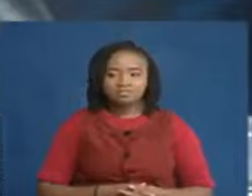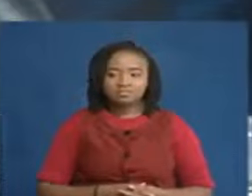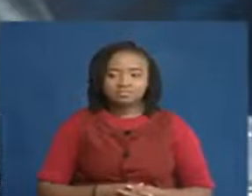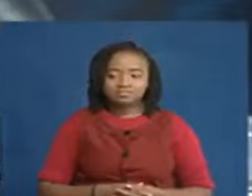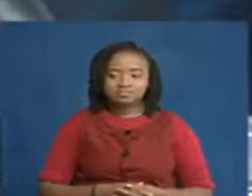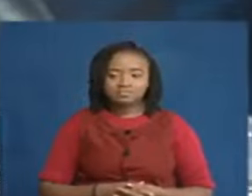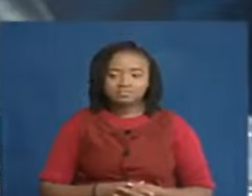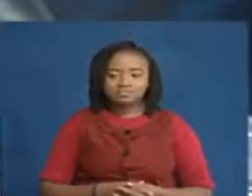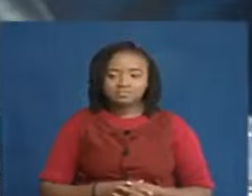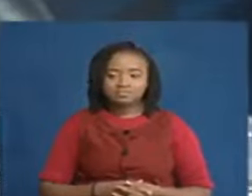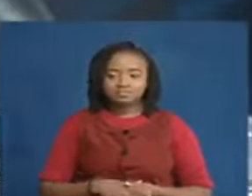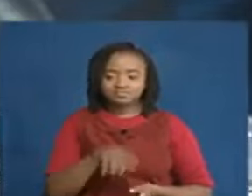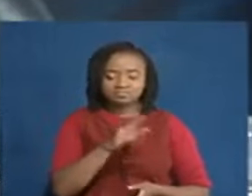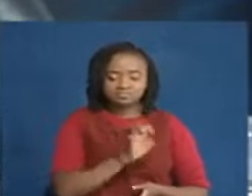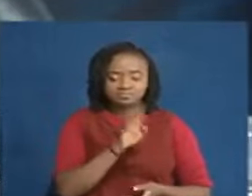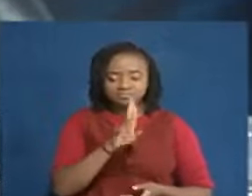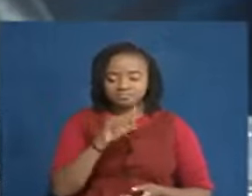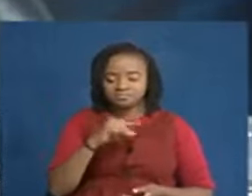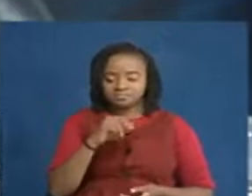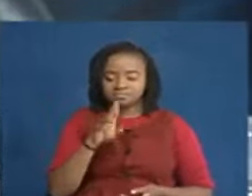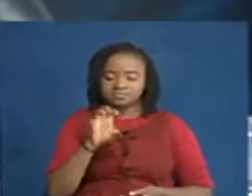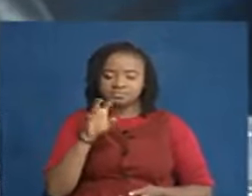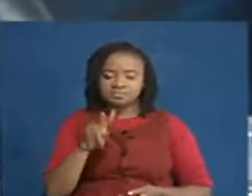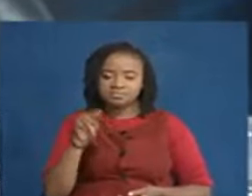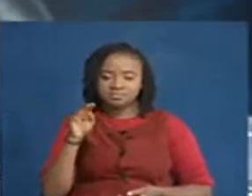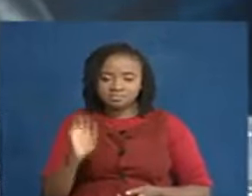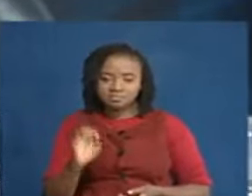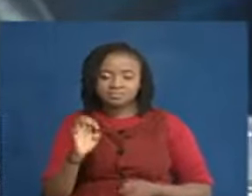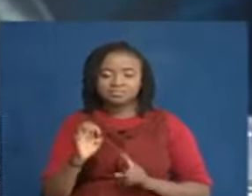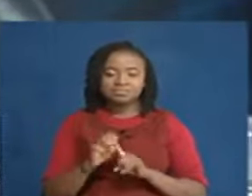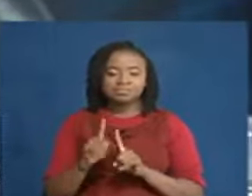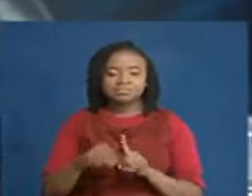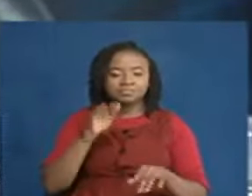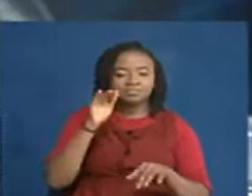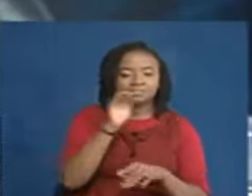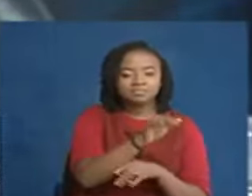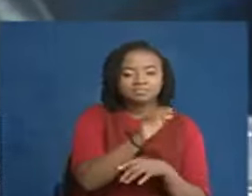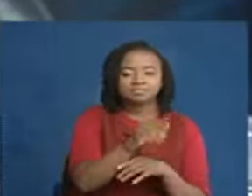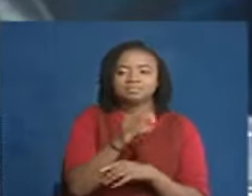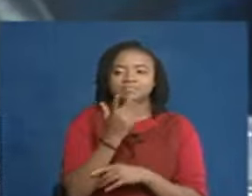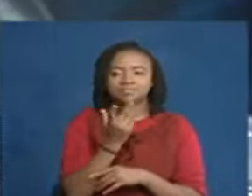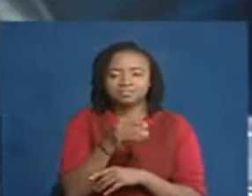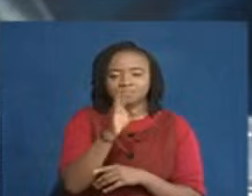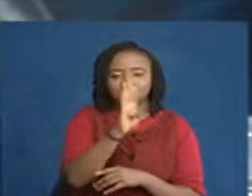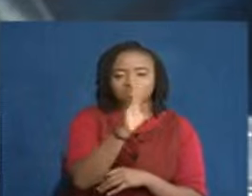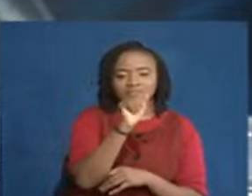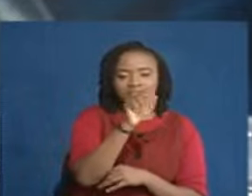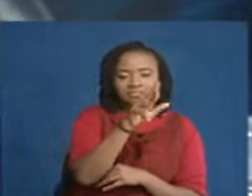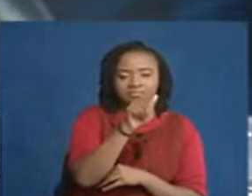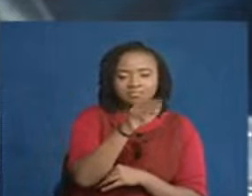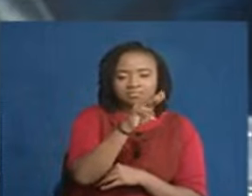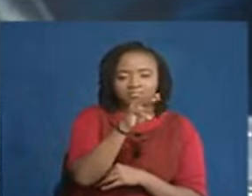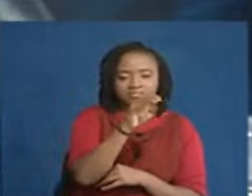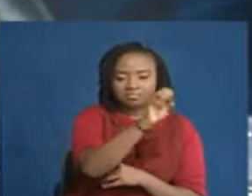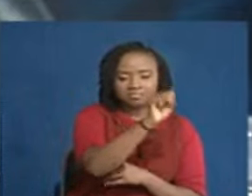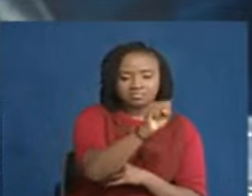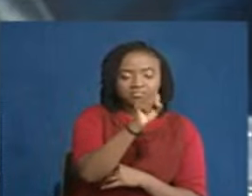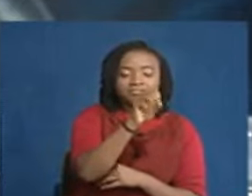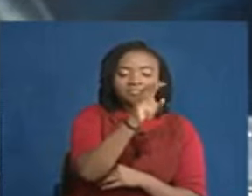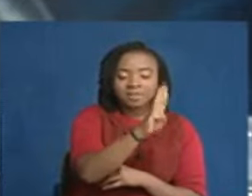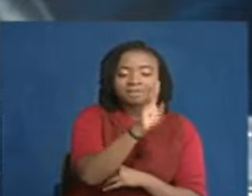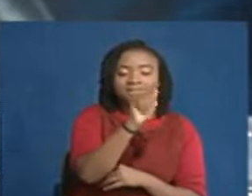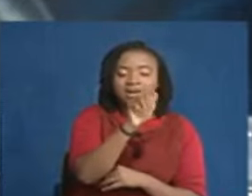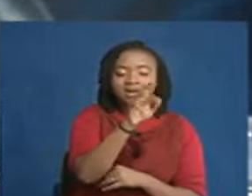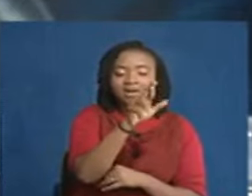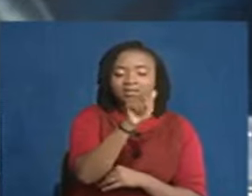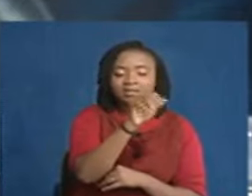DAPK party leader Eugene Wamalwa has urged Kimilili Member of Parliament Didmus Barasa to refrain from what he says is